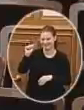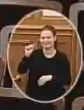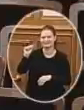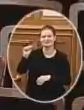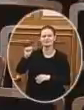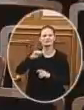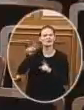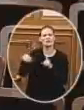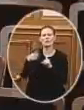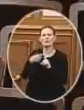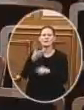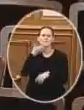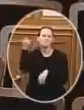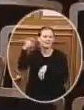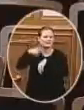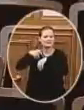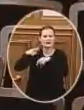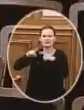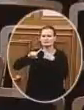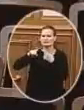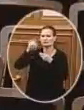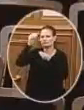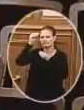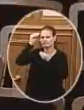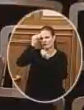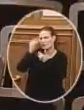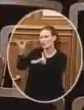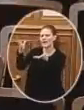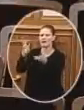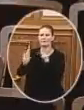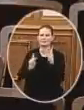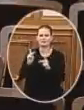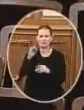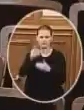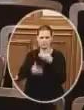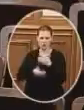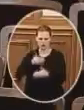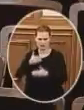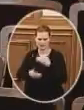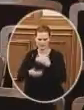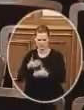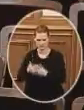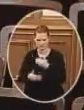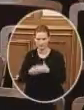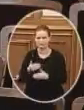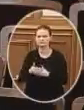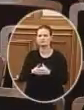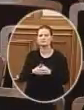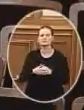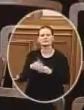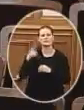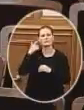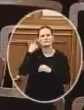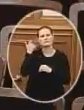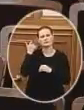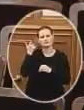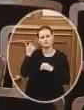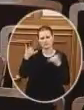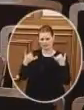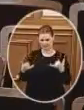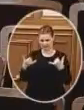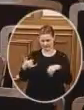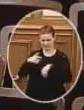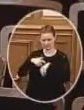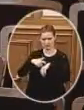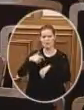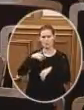the best time to make people aware of how much progress we've made, because there's been up to this point several great interventions with the